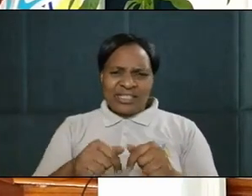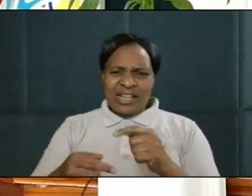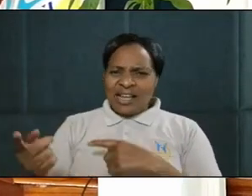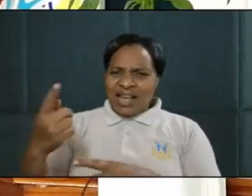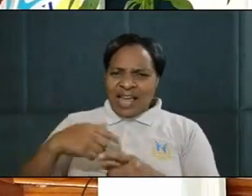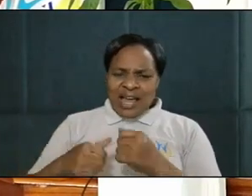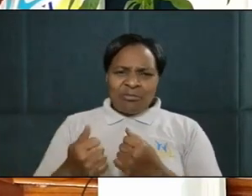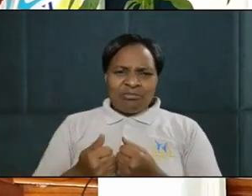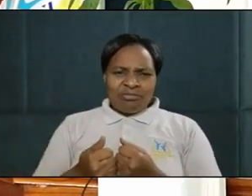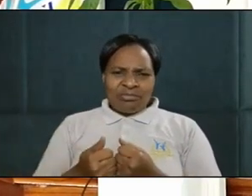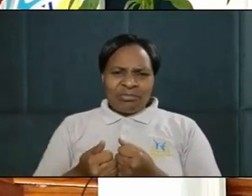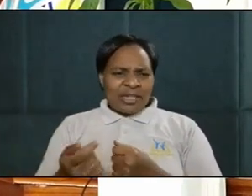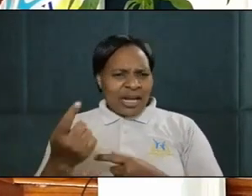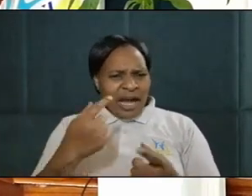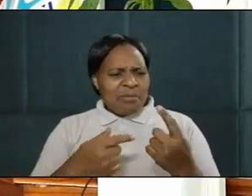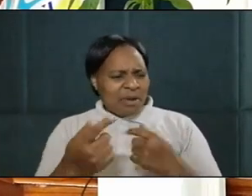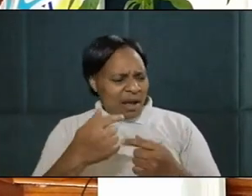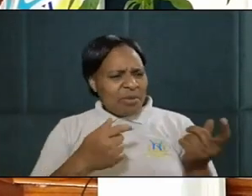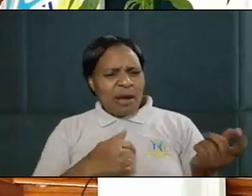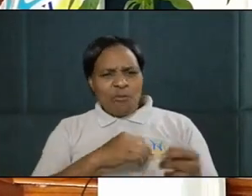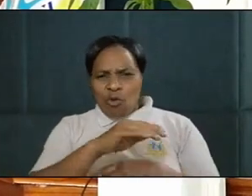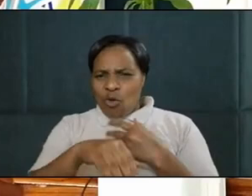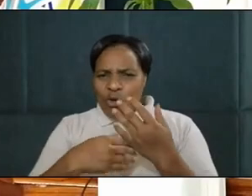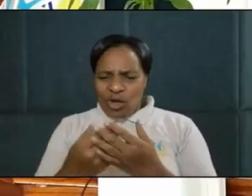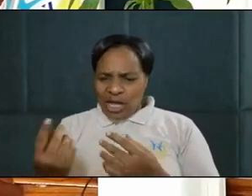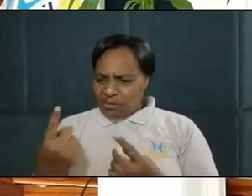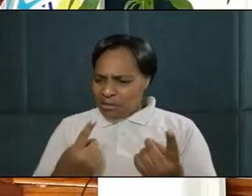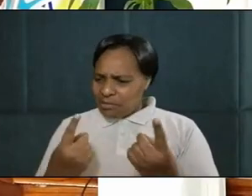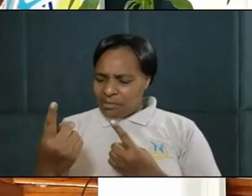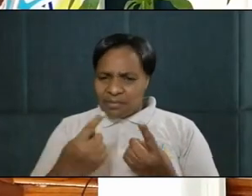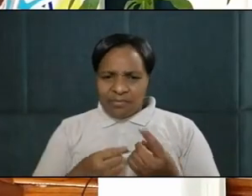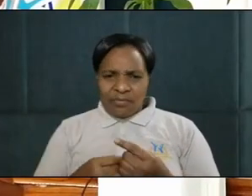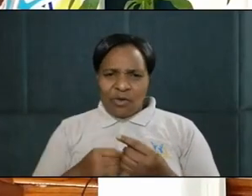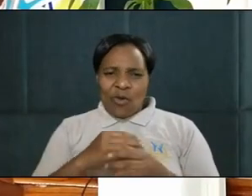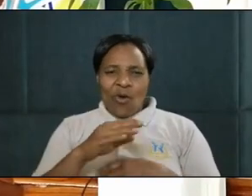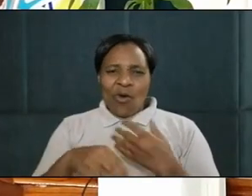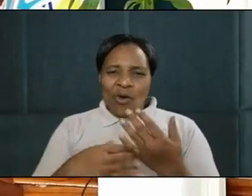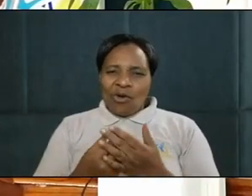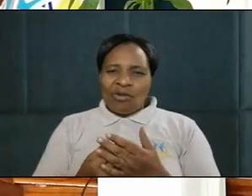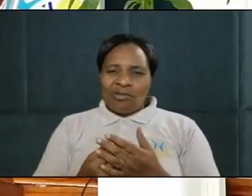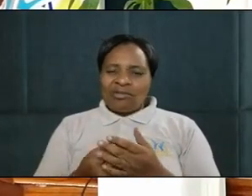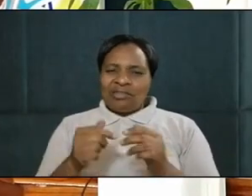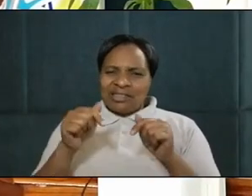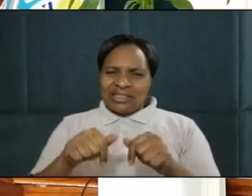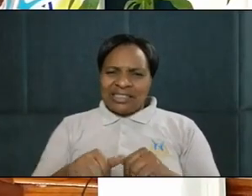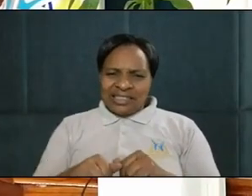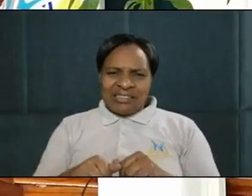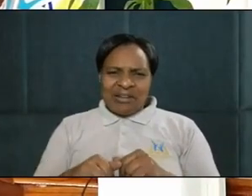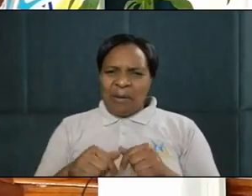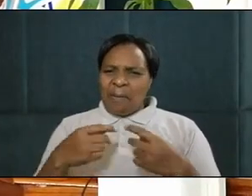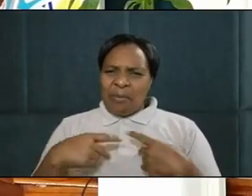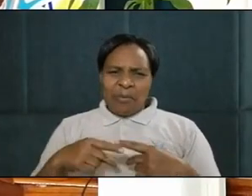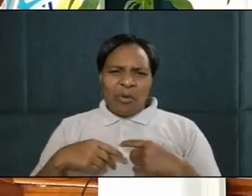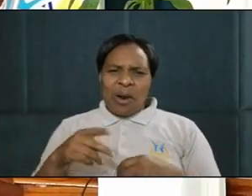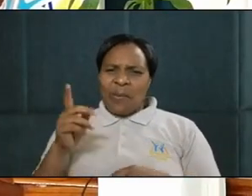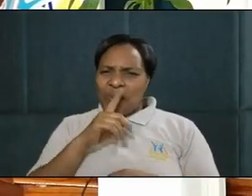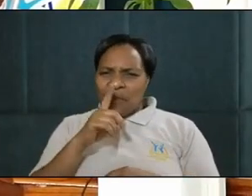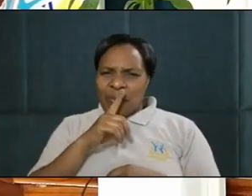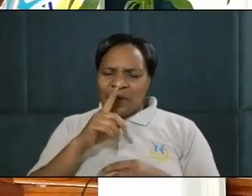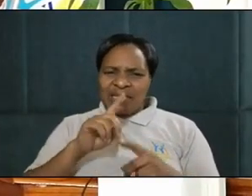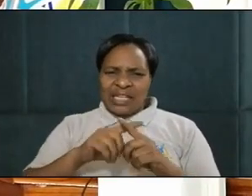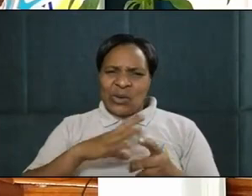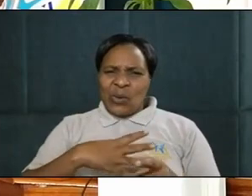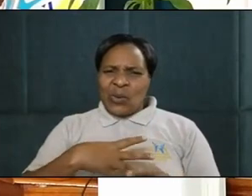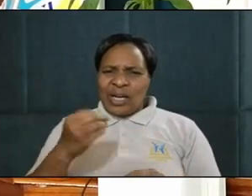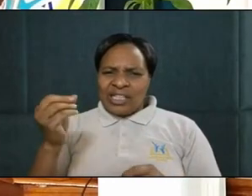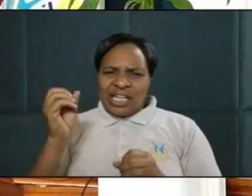from every part of the city coming, and they came, so everybody was there. And they grabbed Paul, and they were still beating Paul. And now this noise went as far